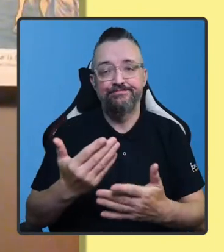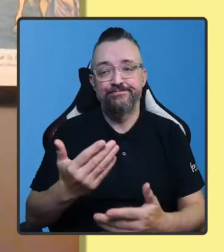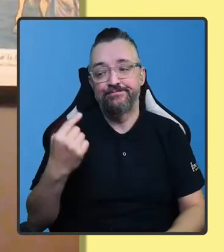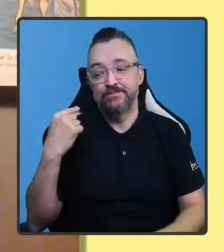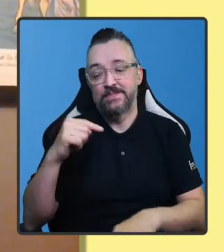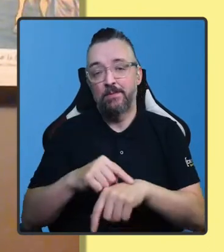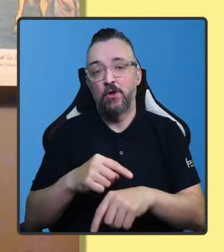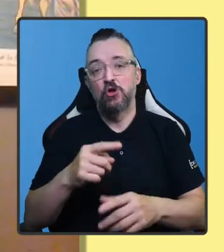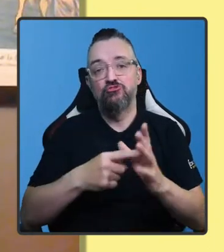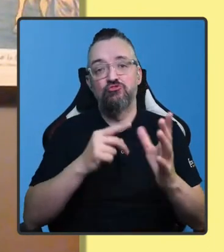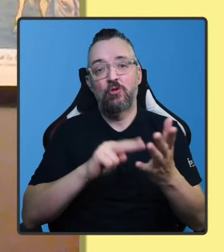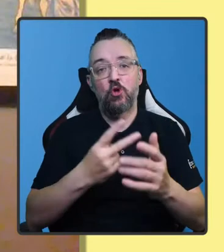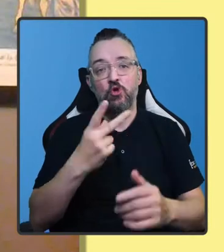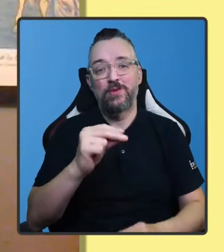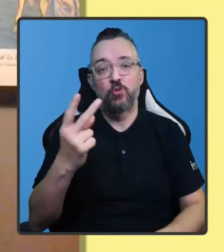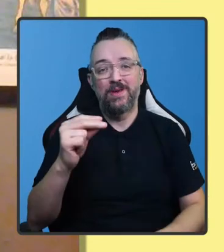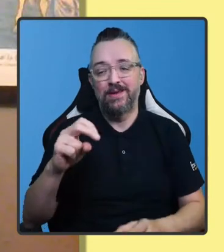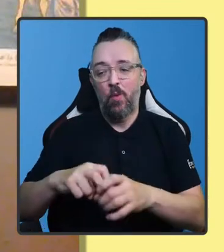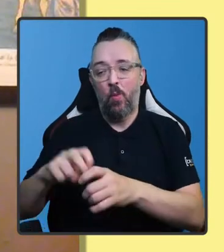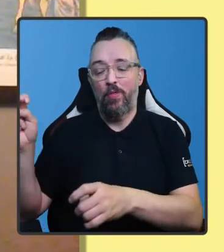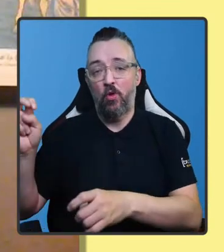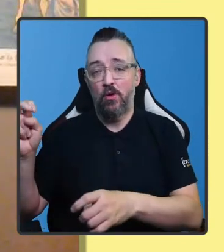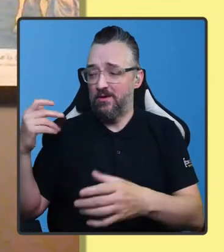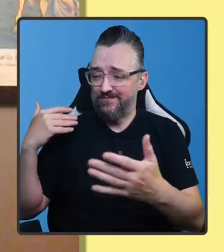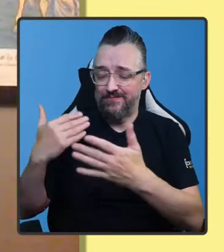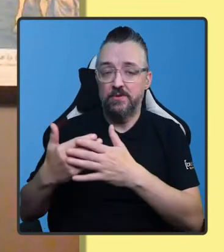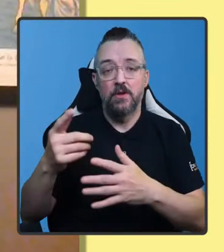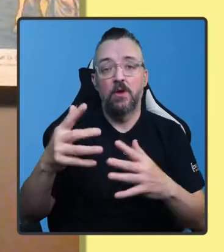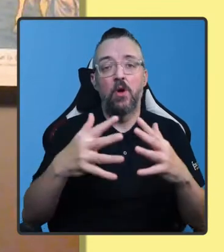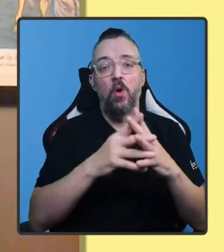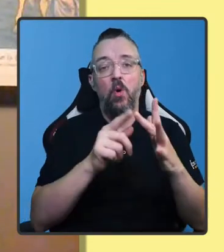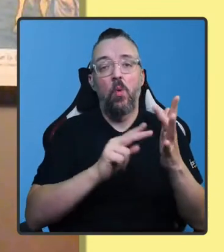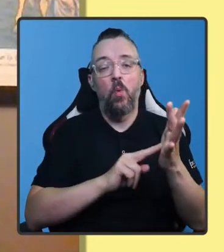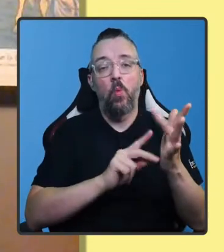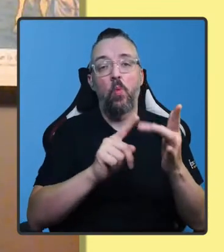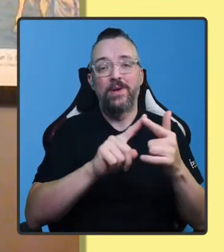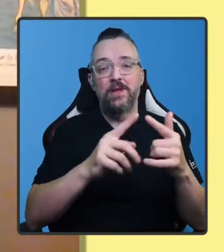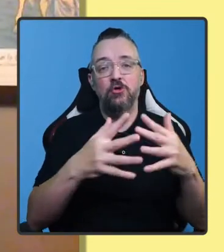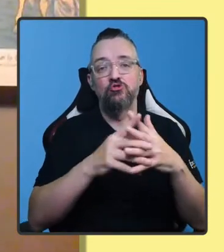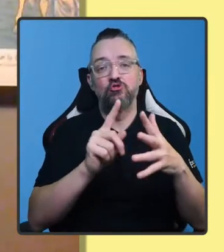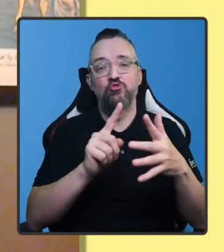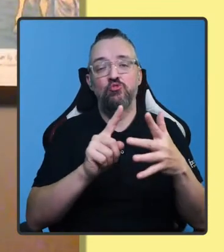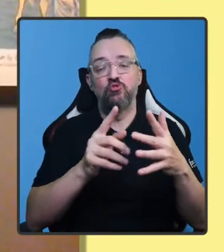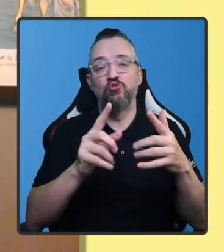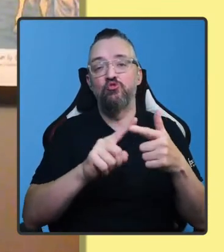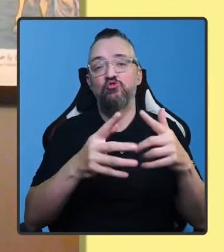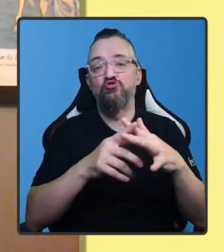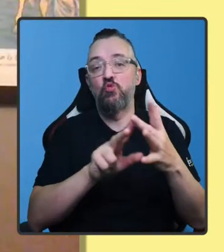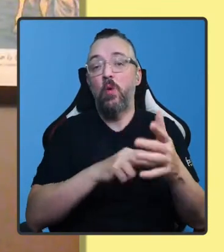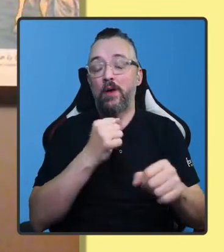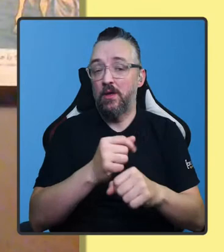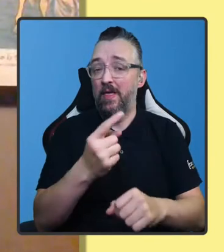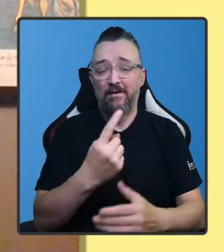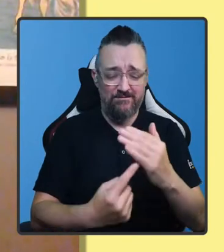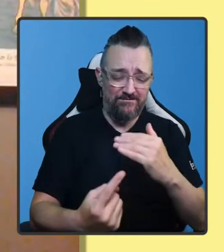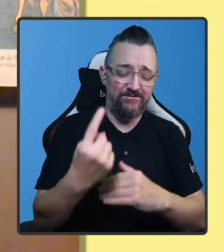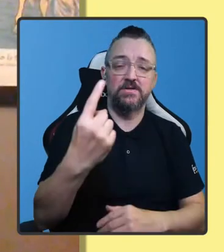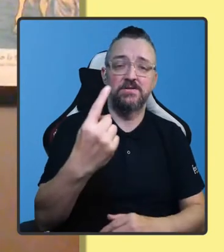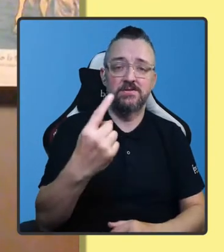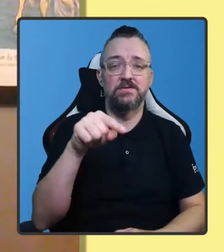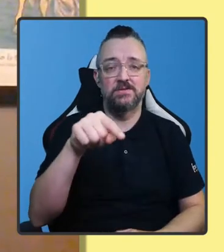in January 2020. And Winnie Ewing was our first MEP, as we've heard, and became known in Brussels as Madame